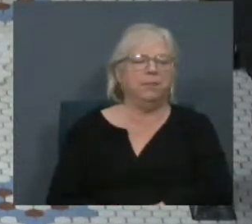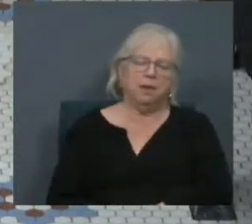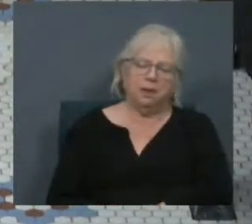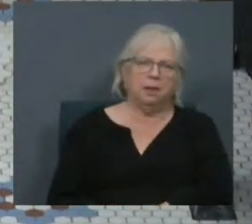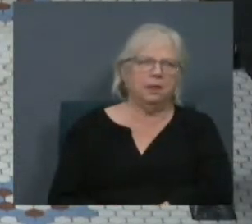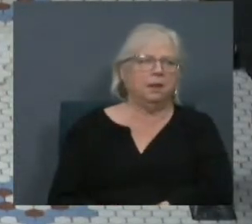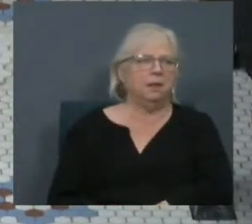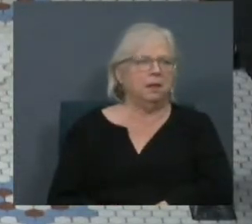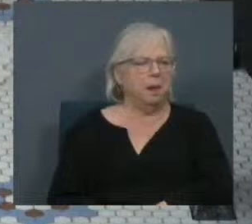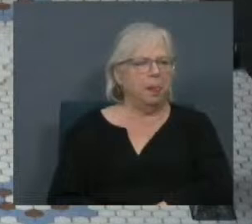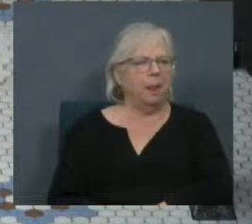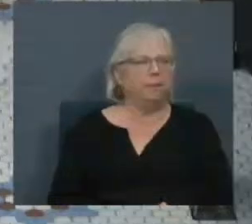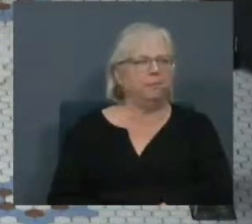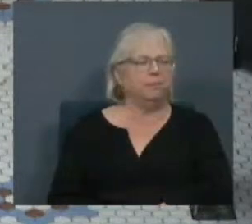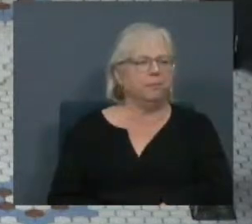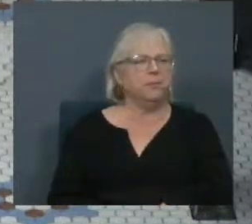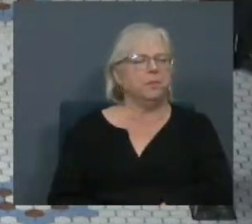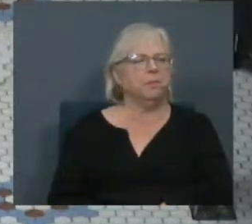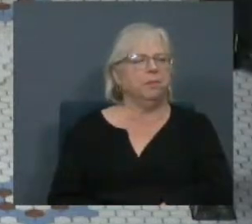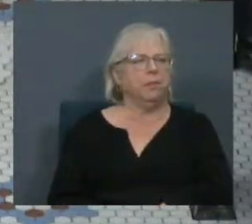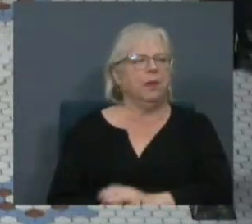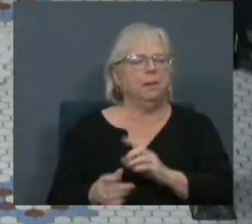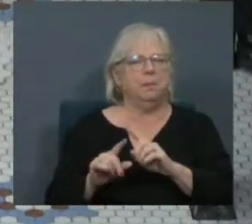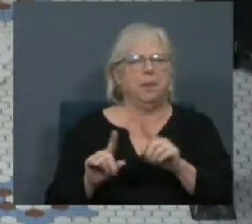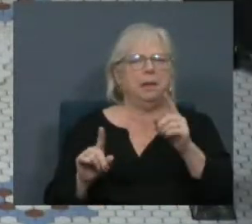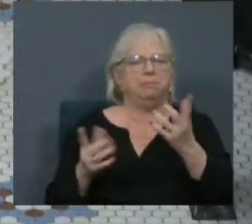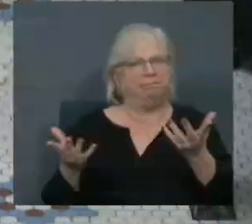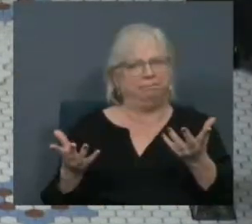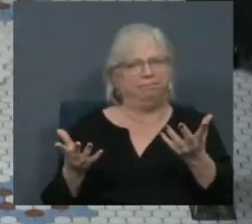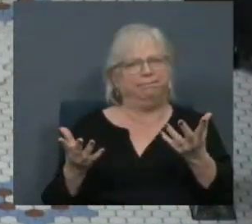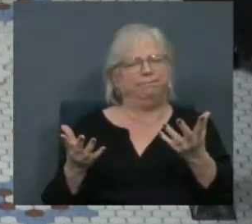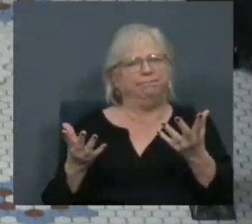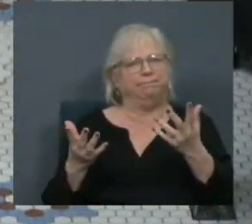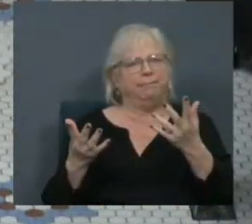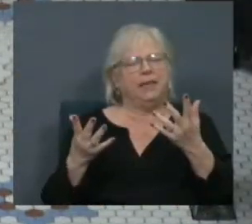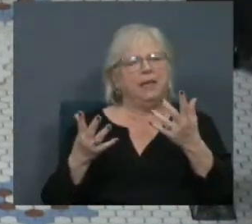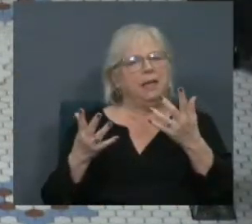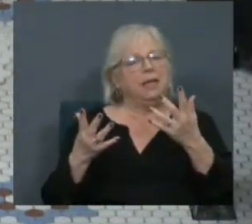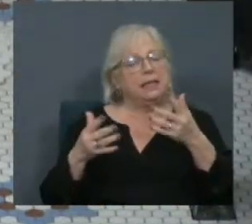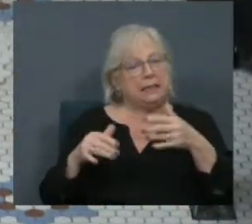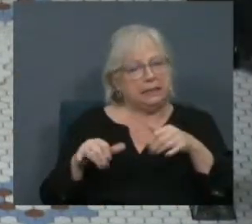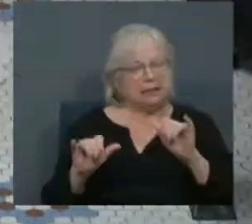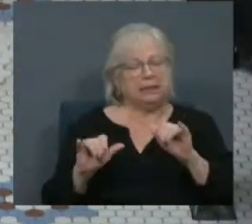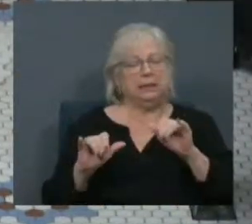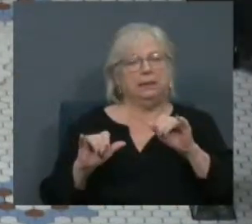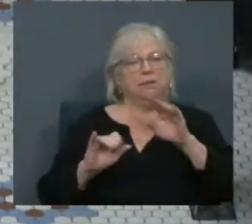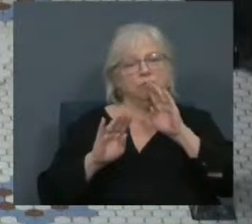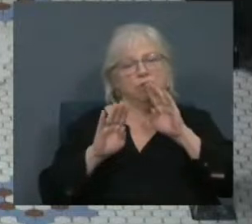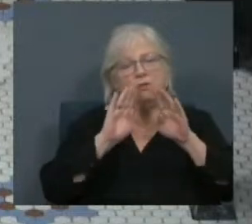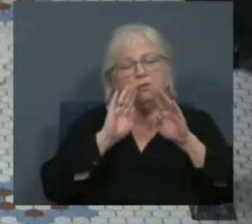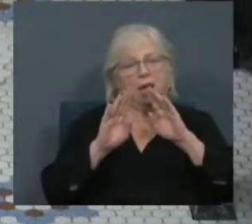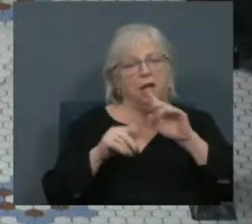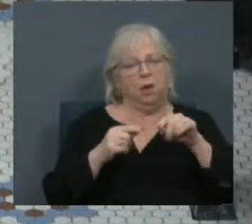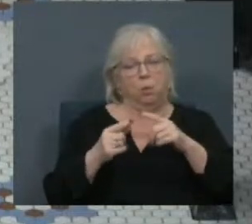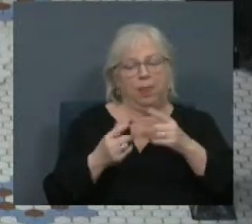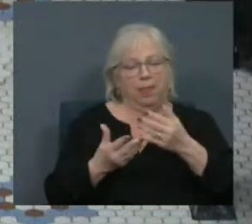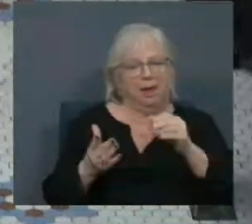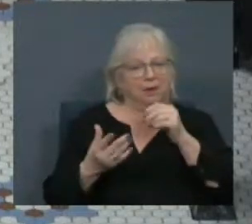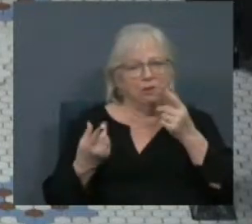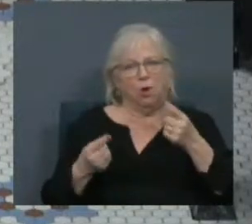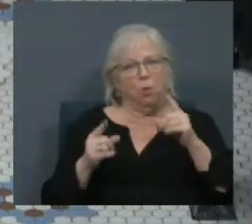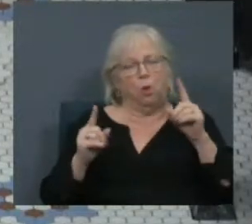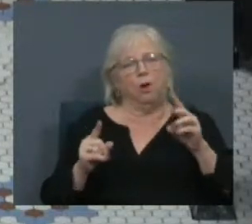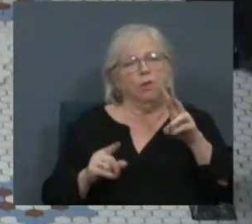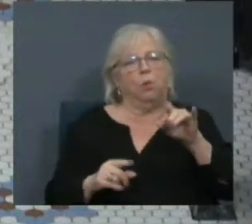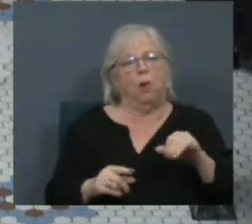think that having said that, it is frustrating when things don't work the way you think it should. And